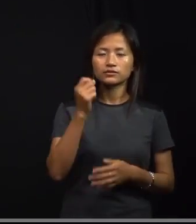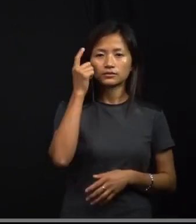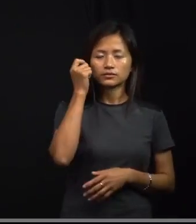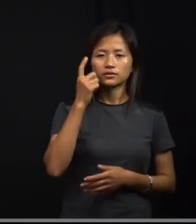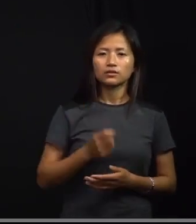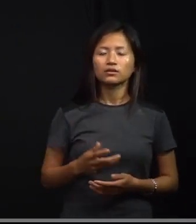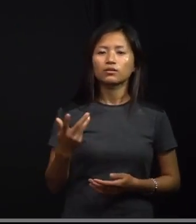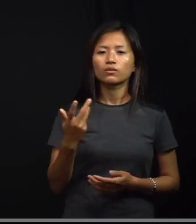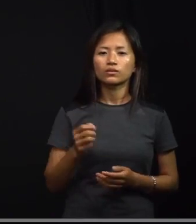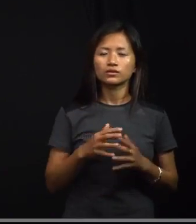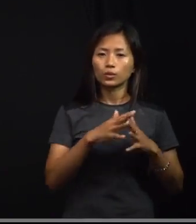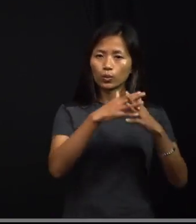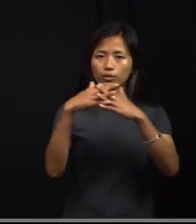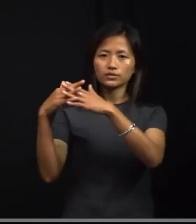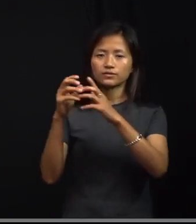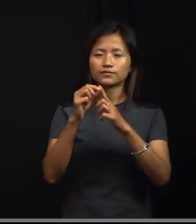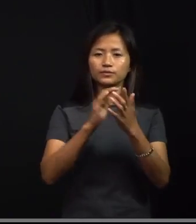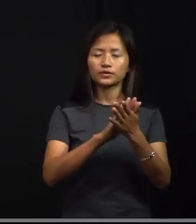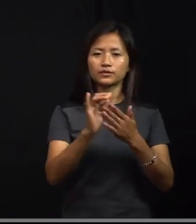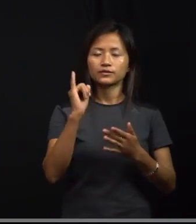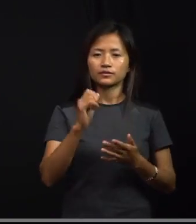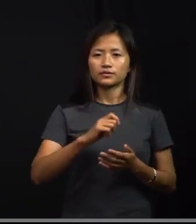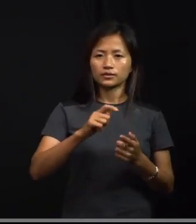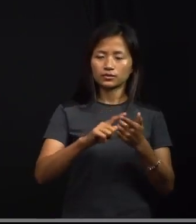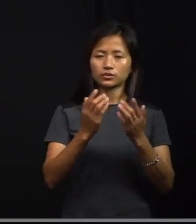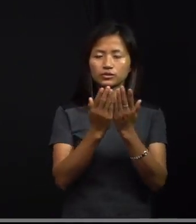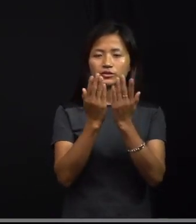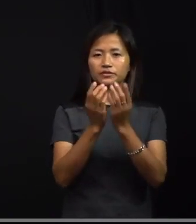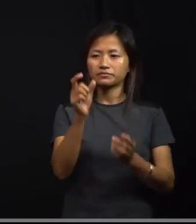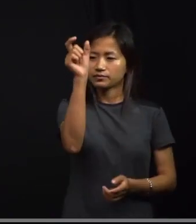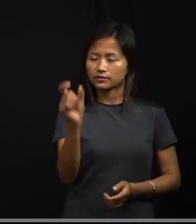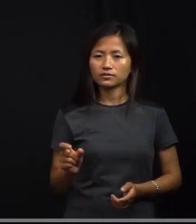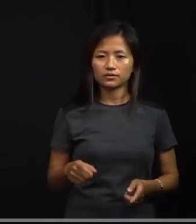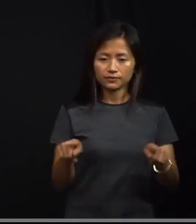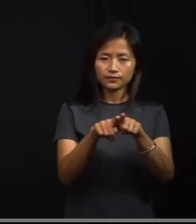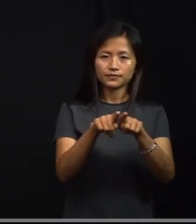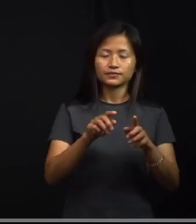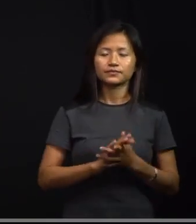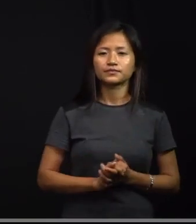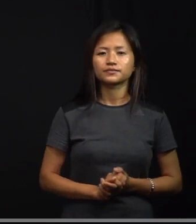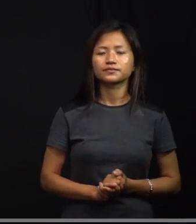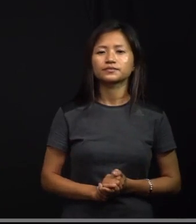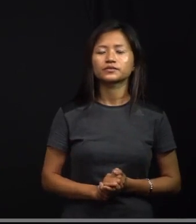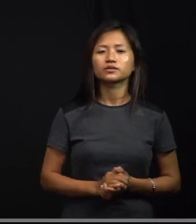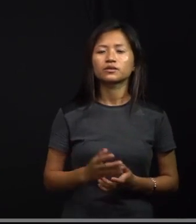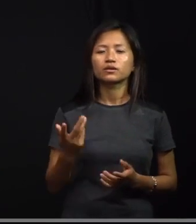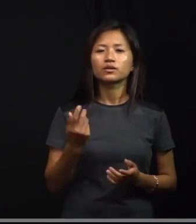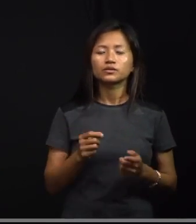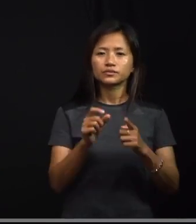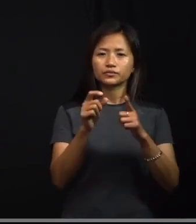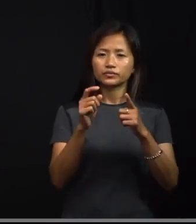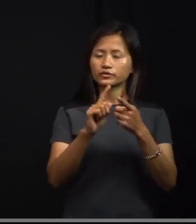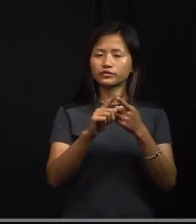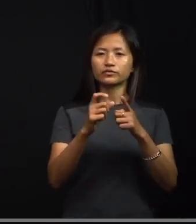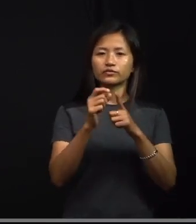understand what Western philosophers and educationists are saying. So what are philosophers and educationists?